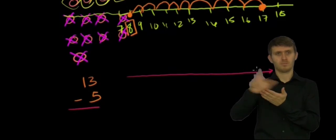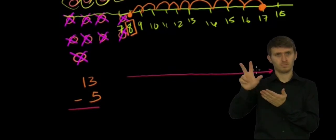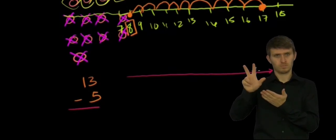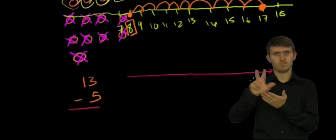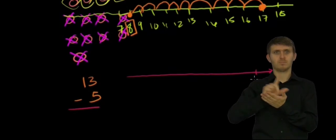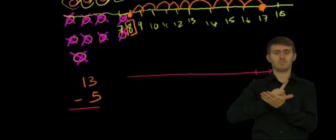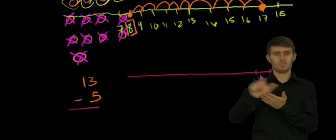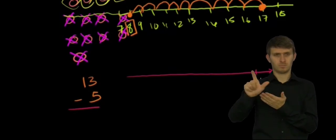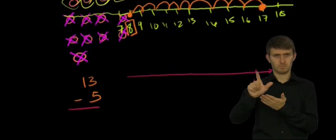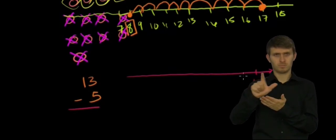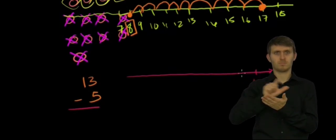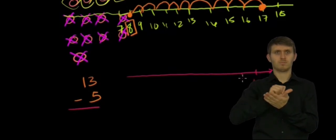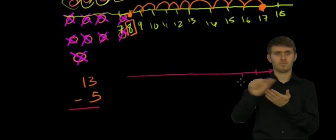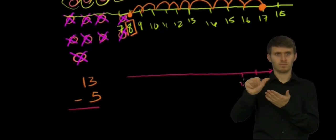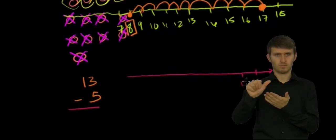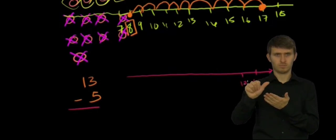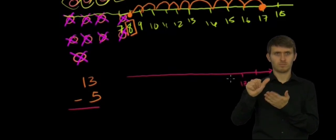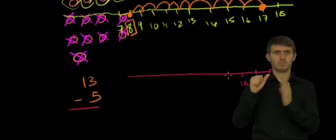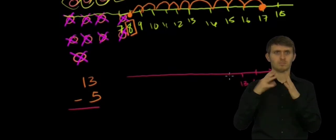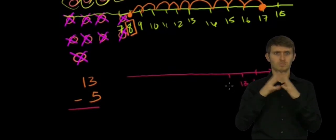let's start at, no, it says 14, 13,